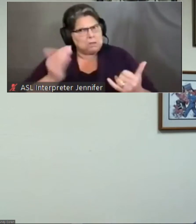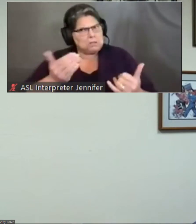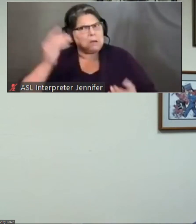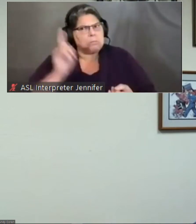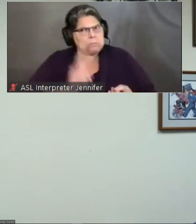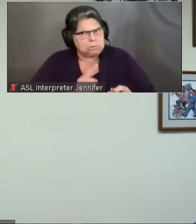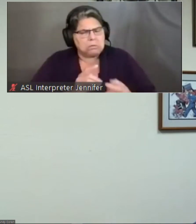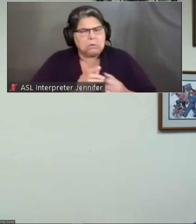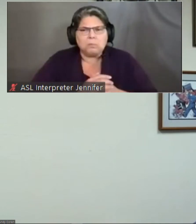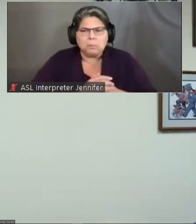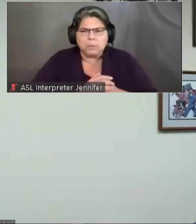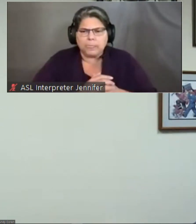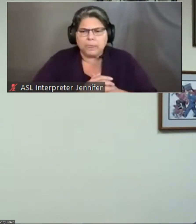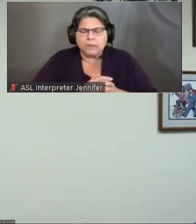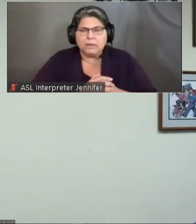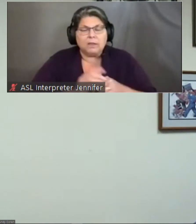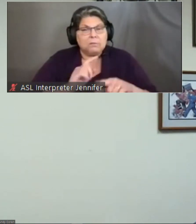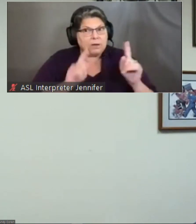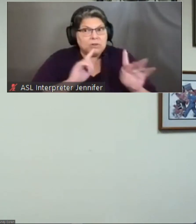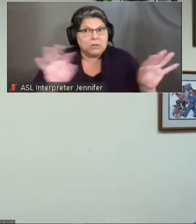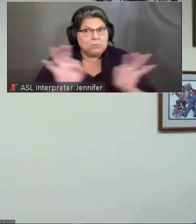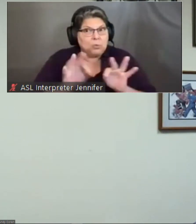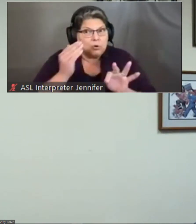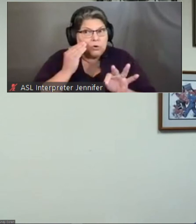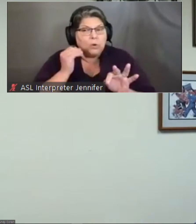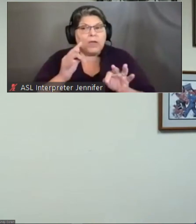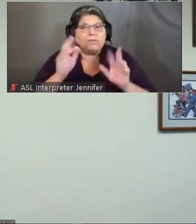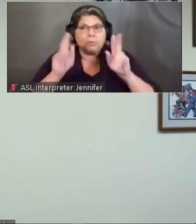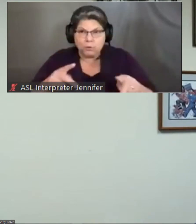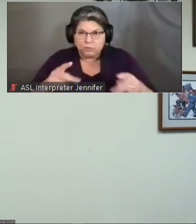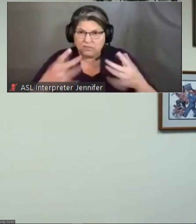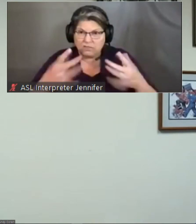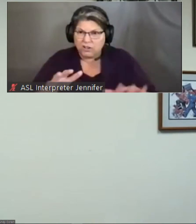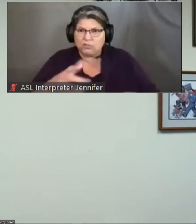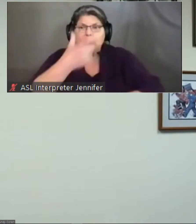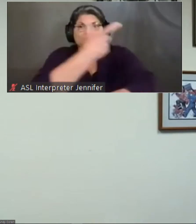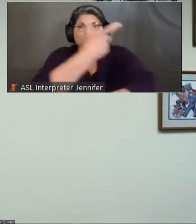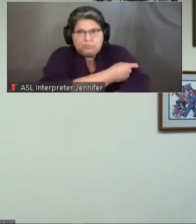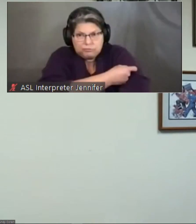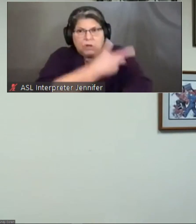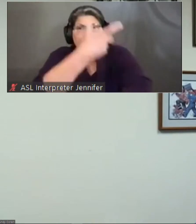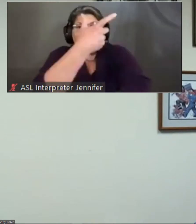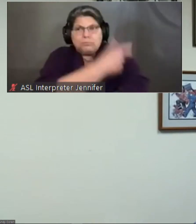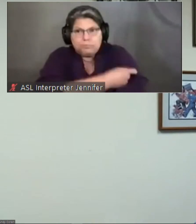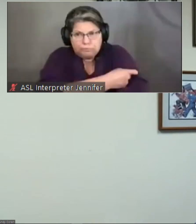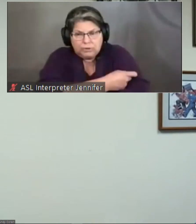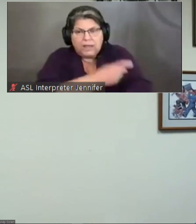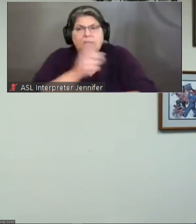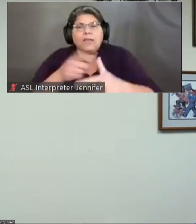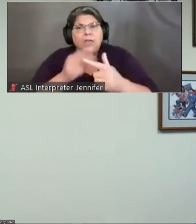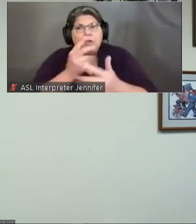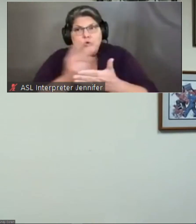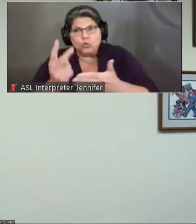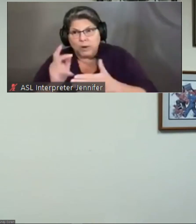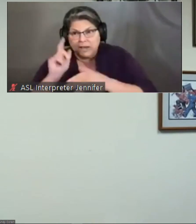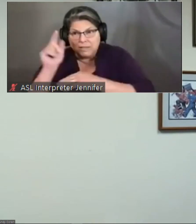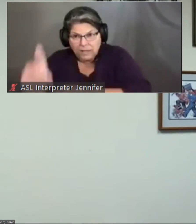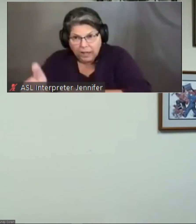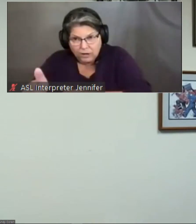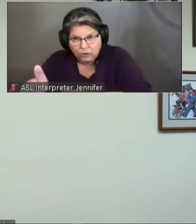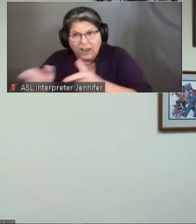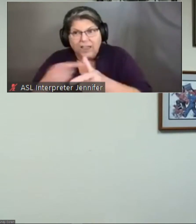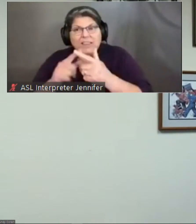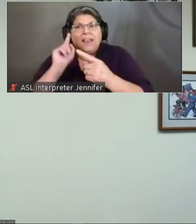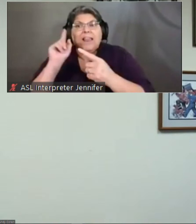Noteworthy is that if a fully vaccinated person that is 2 weeks past their final dose has a close